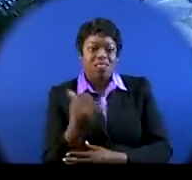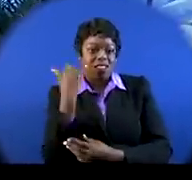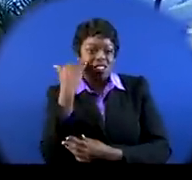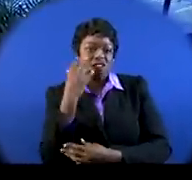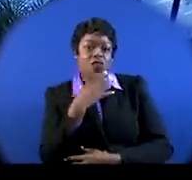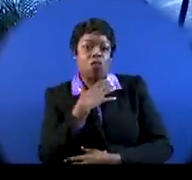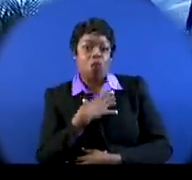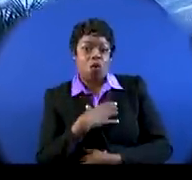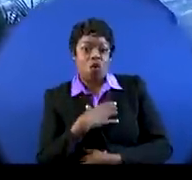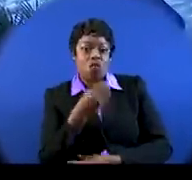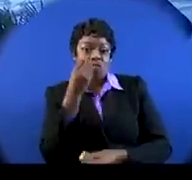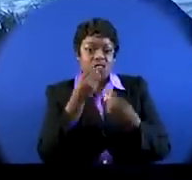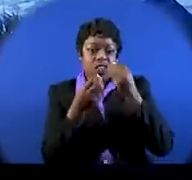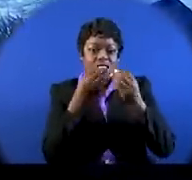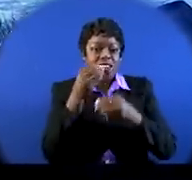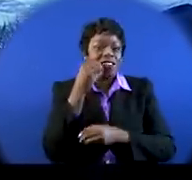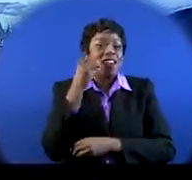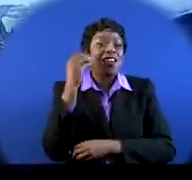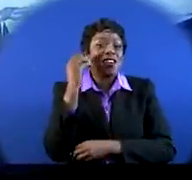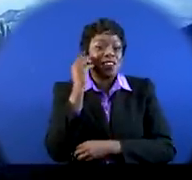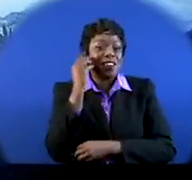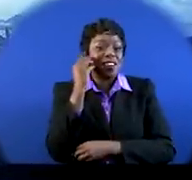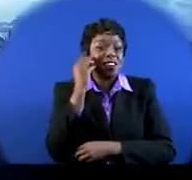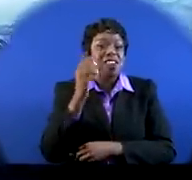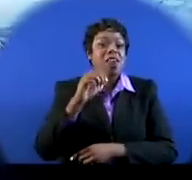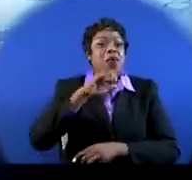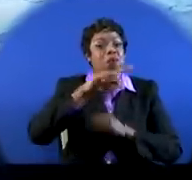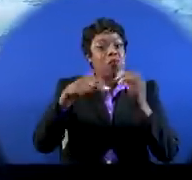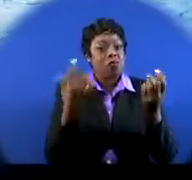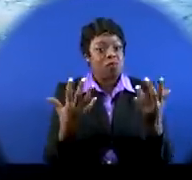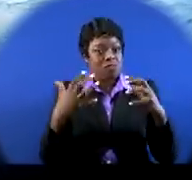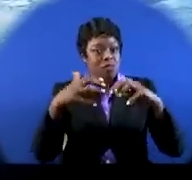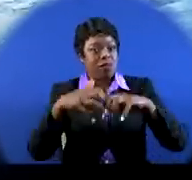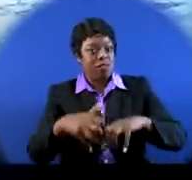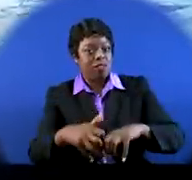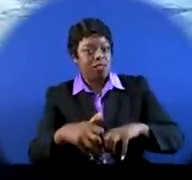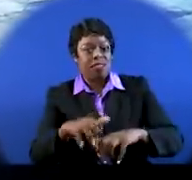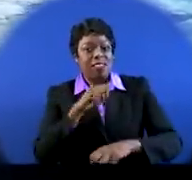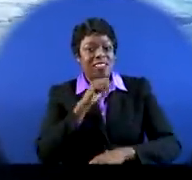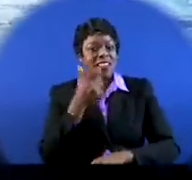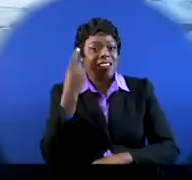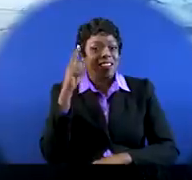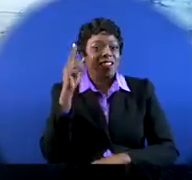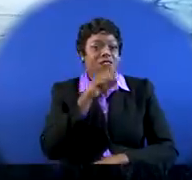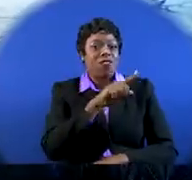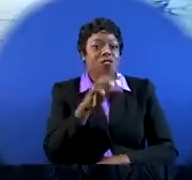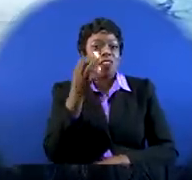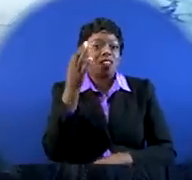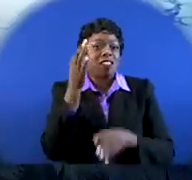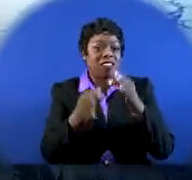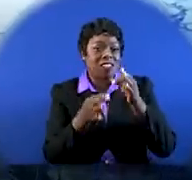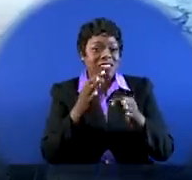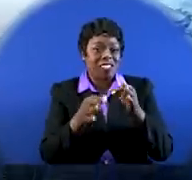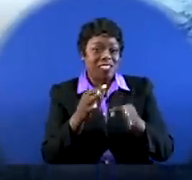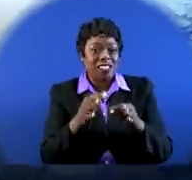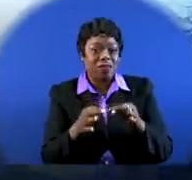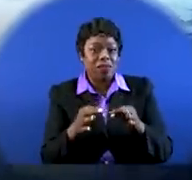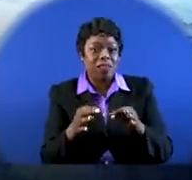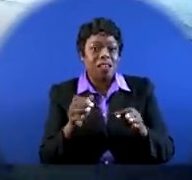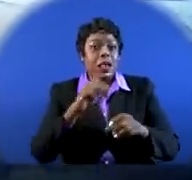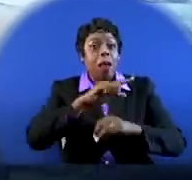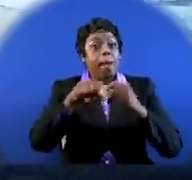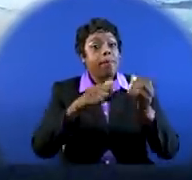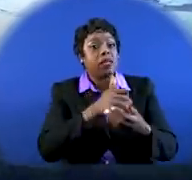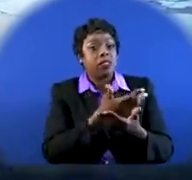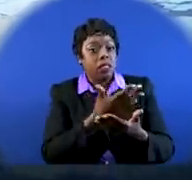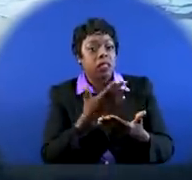are hungry, eat at home, so that when you come together, it will not be for your condemnation. About